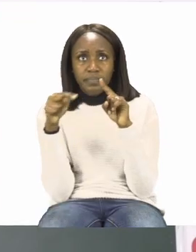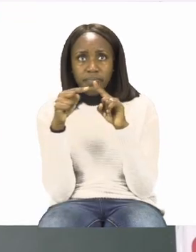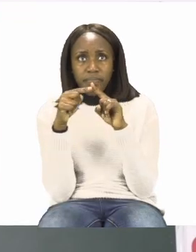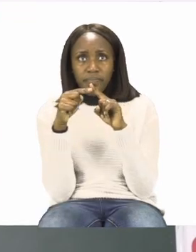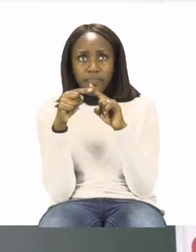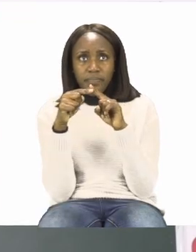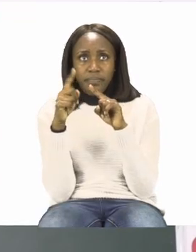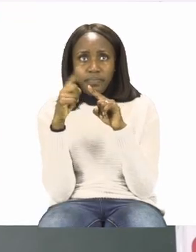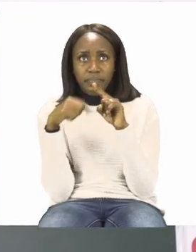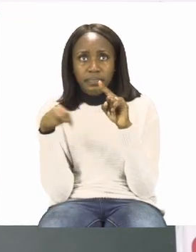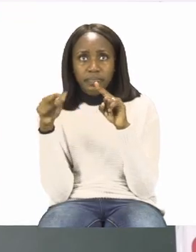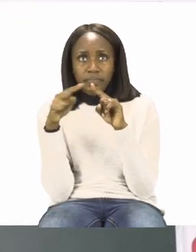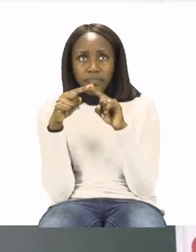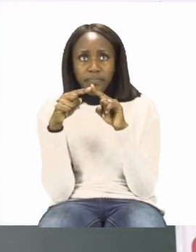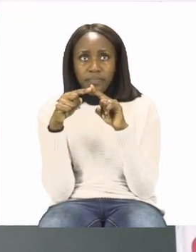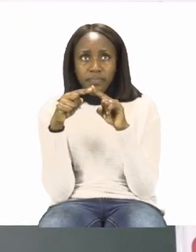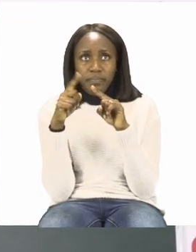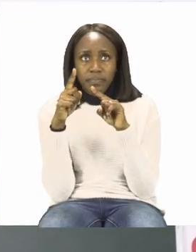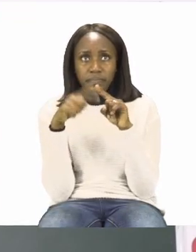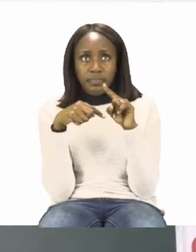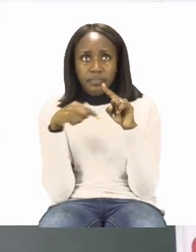Triangle, circle.